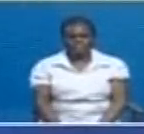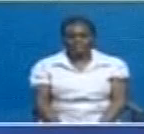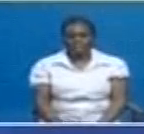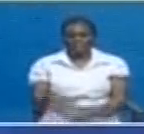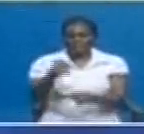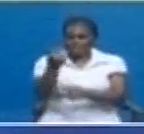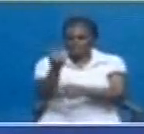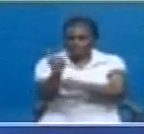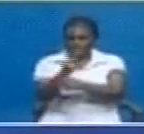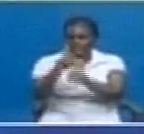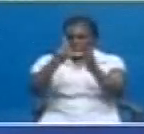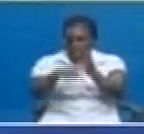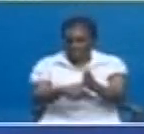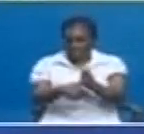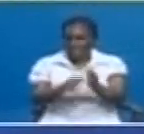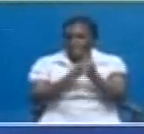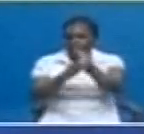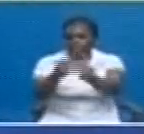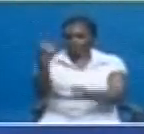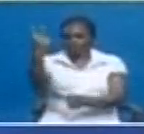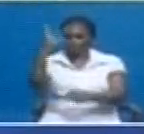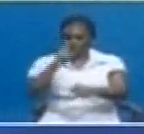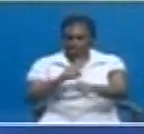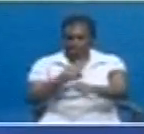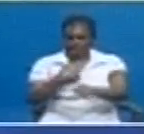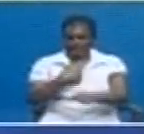Minutes later, David Mbakia doubles Sofapaka's lead to give them a win.